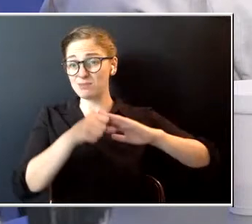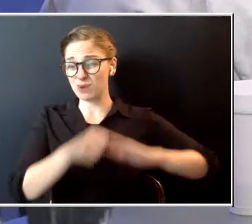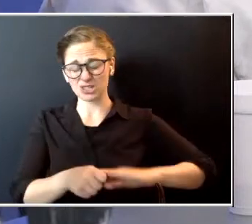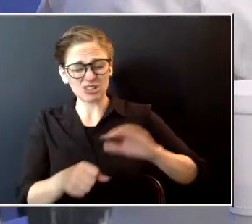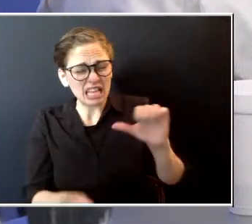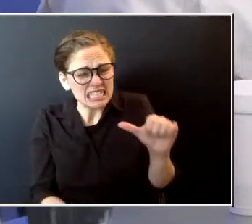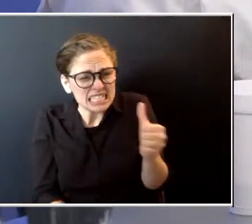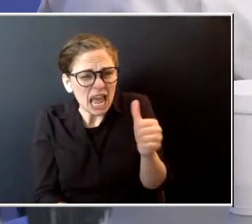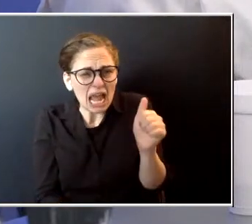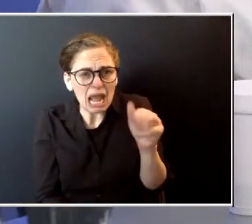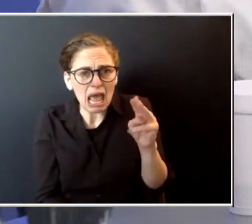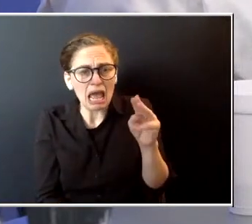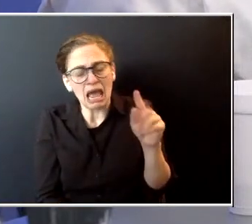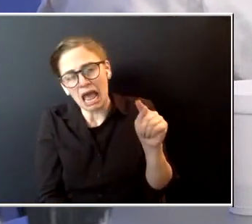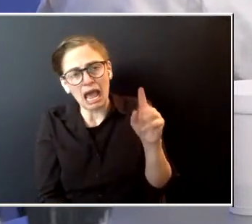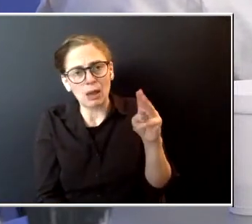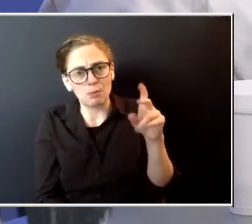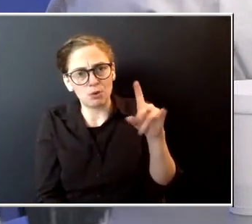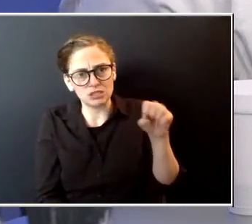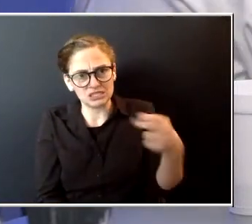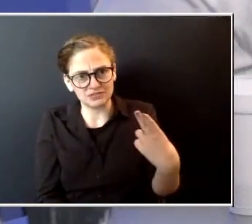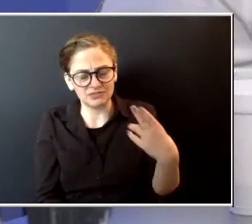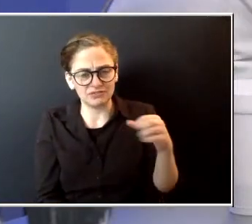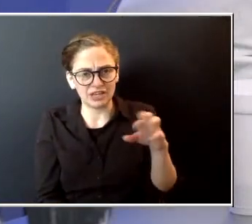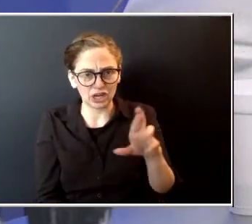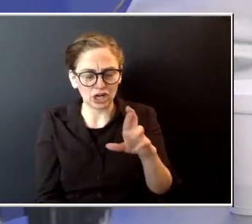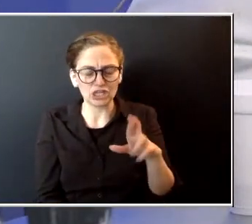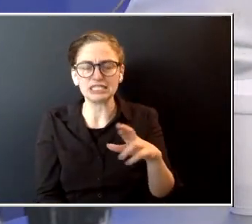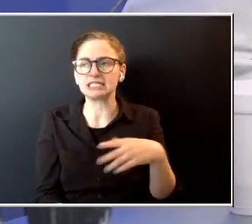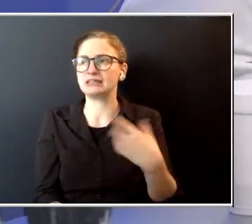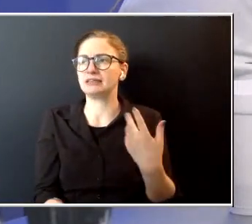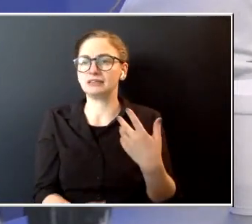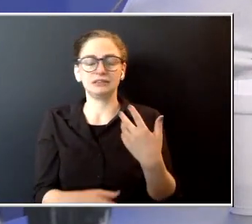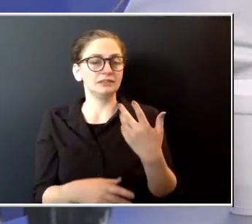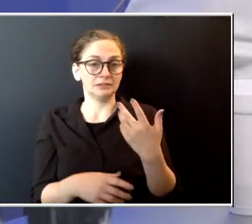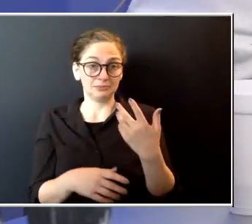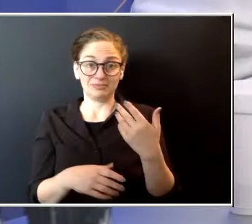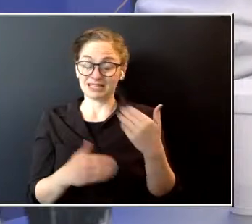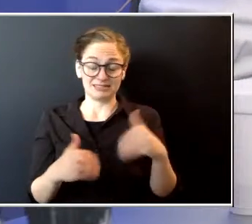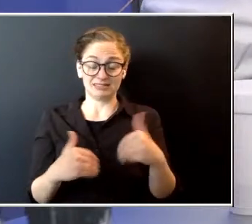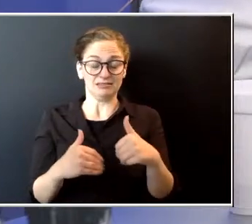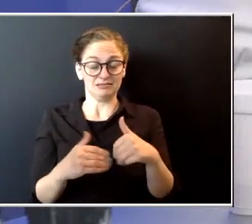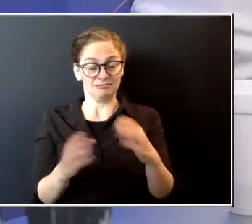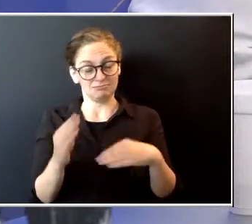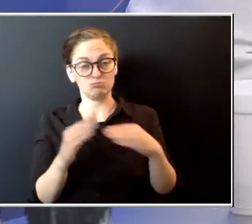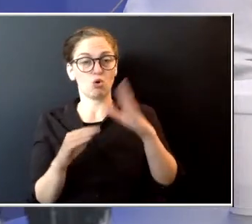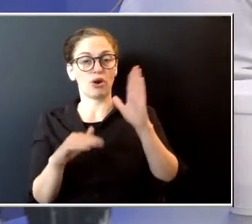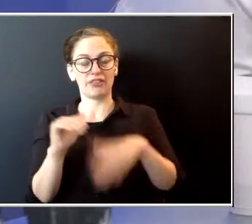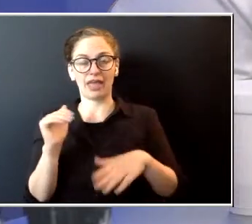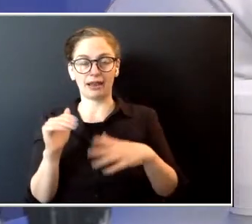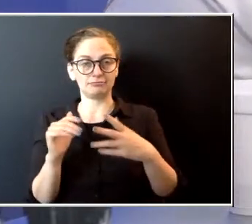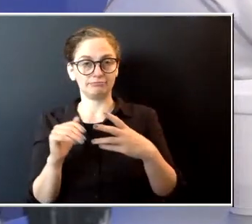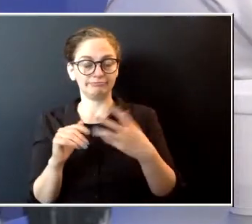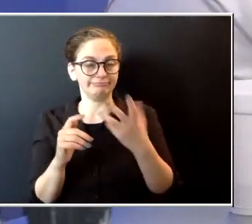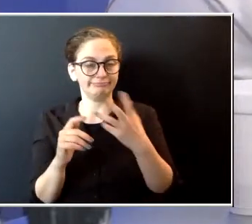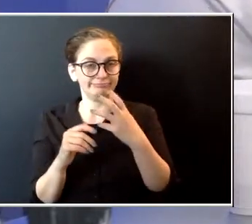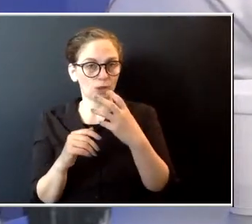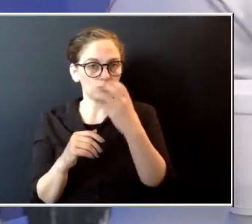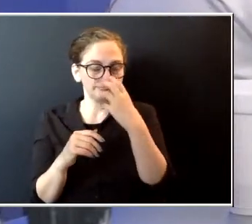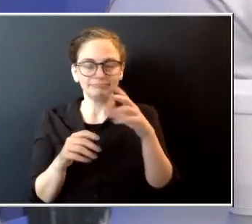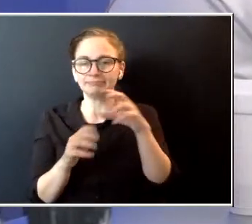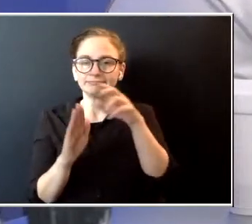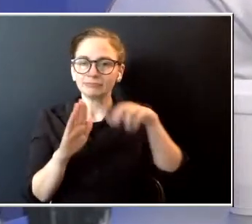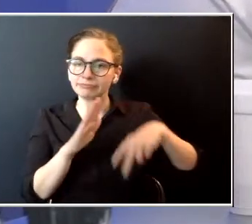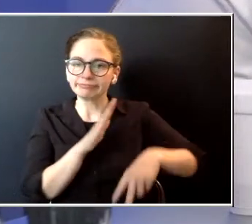underwater 100 feet, that's 3 atmospheres. This is 10 atmospheres. And you can see how the balloon opens up and the metal frame moves those valve leaflets out of the